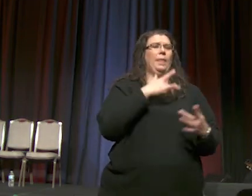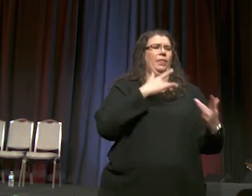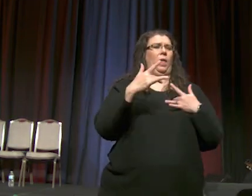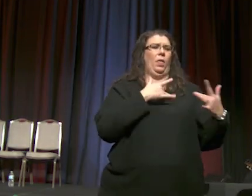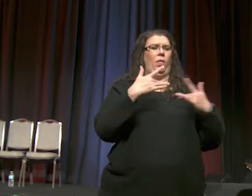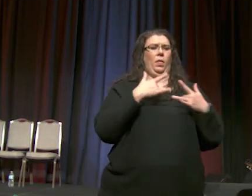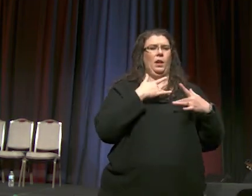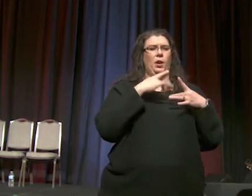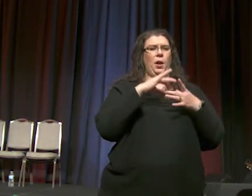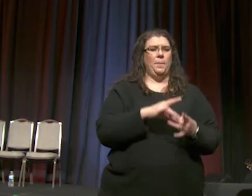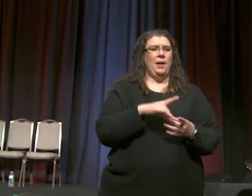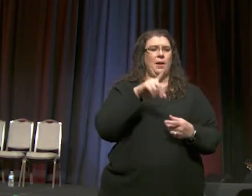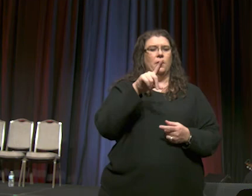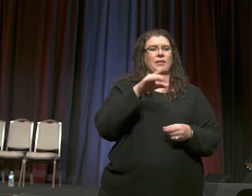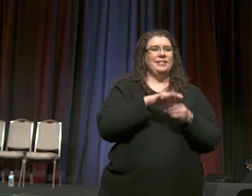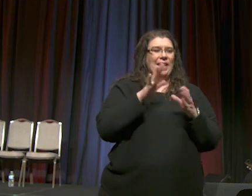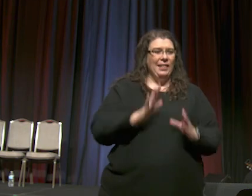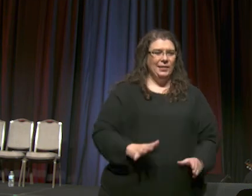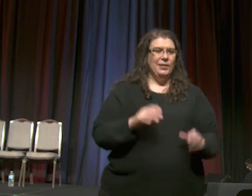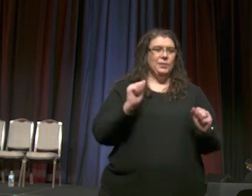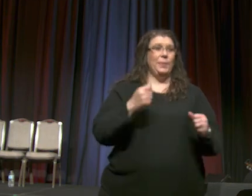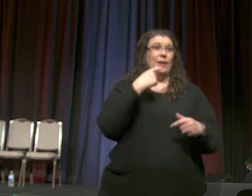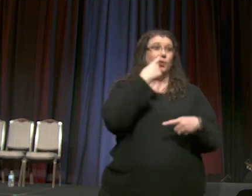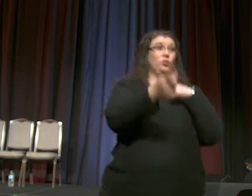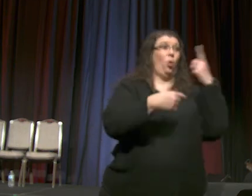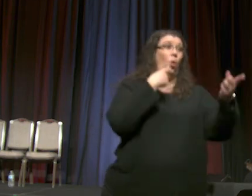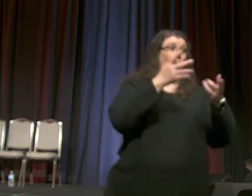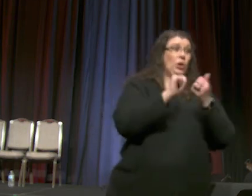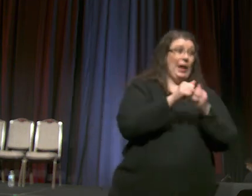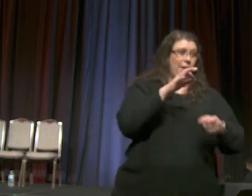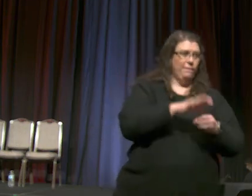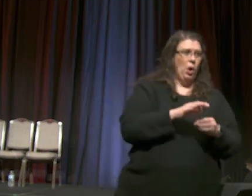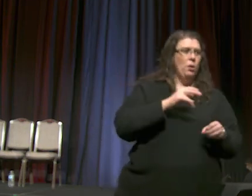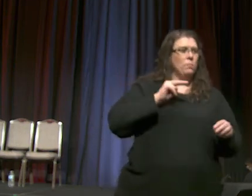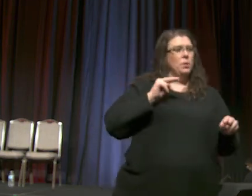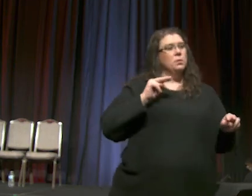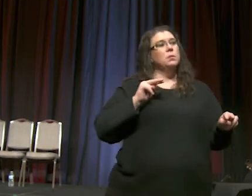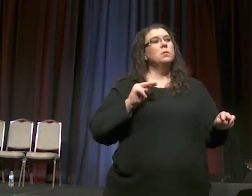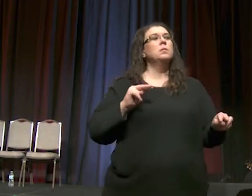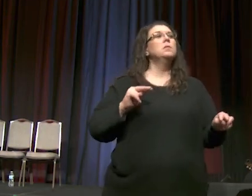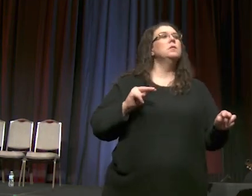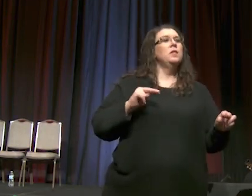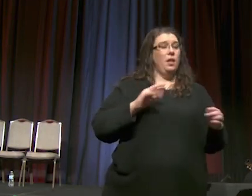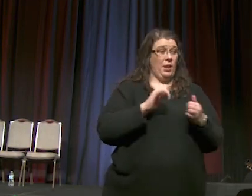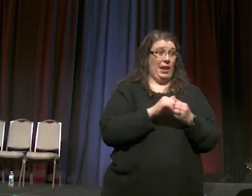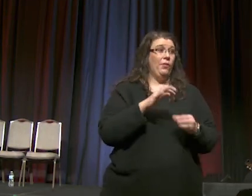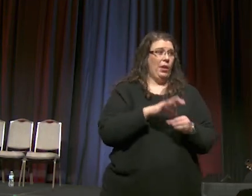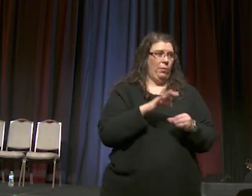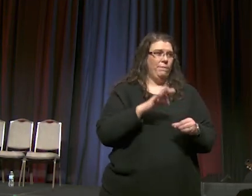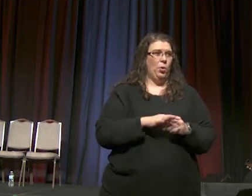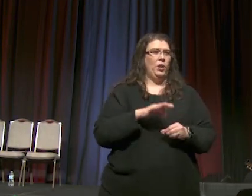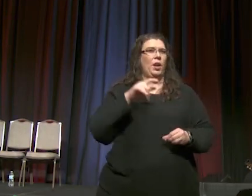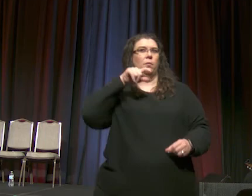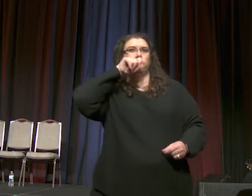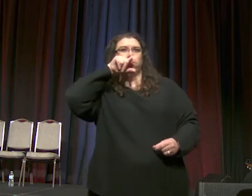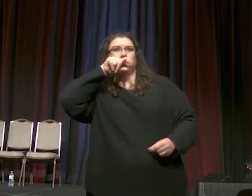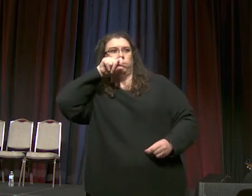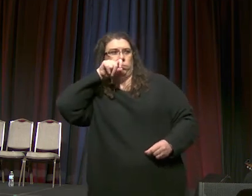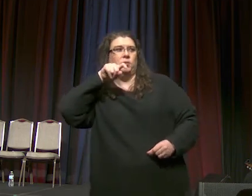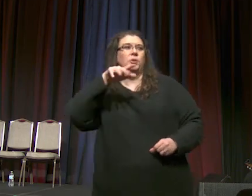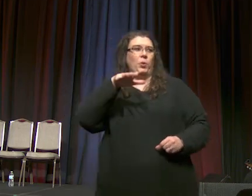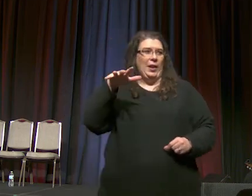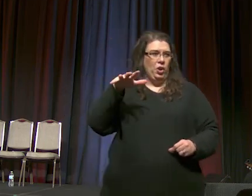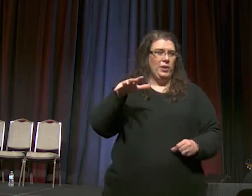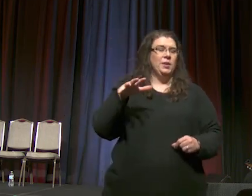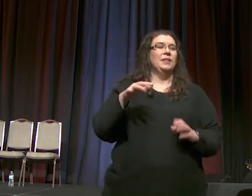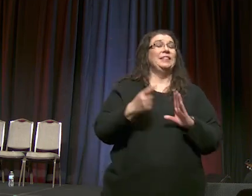concerns about delegates being told how to vote and being monitored in how they were voting and reporting that back to areas, and